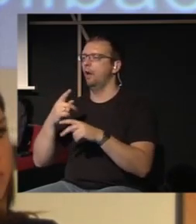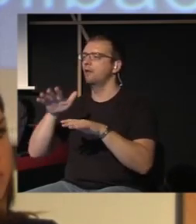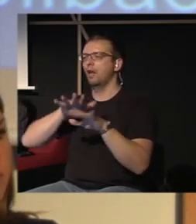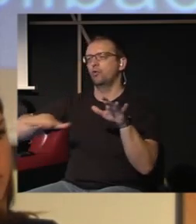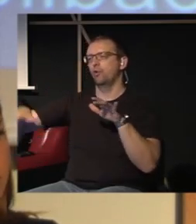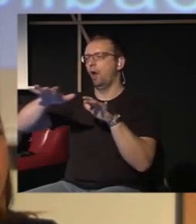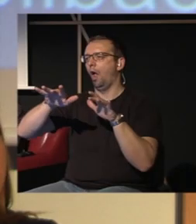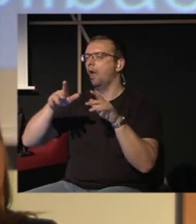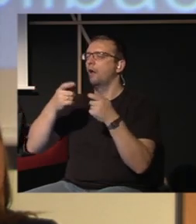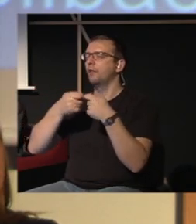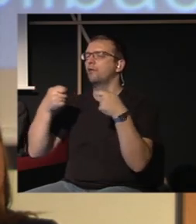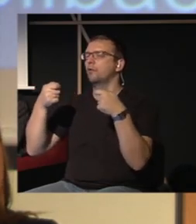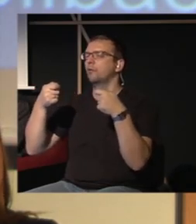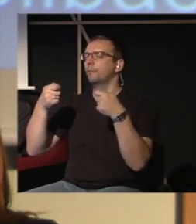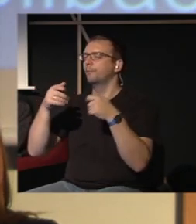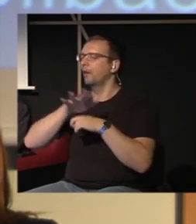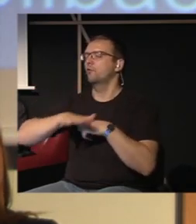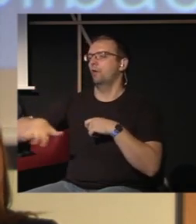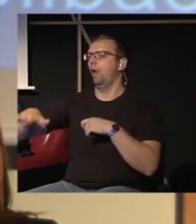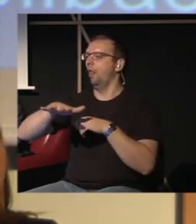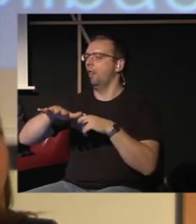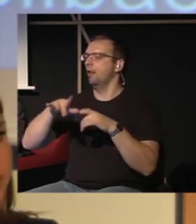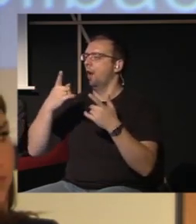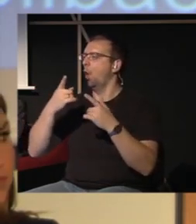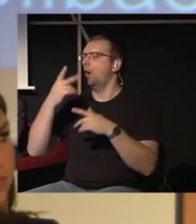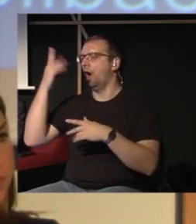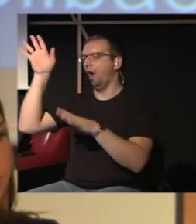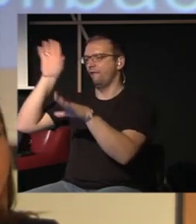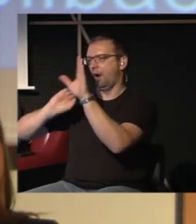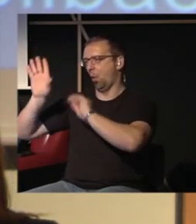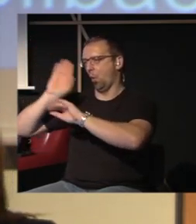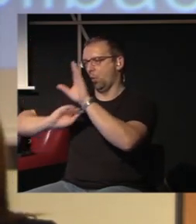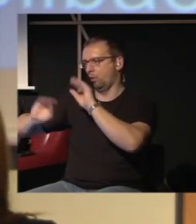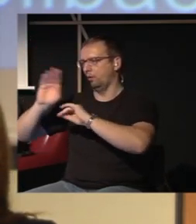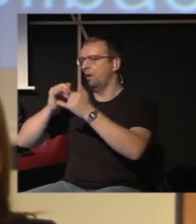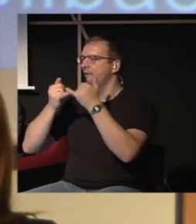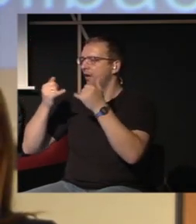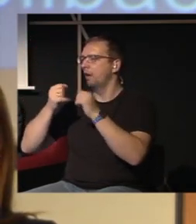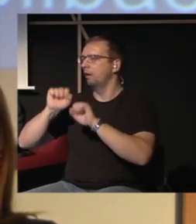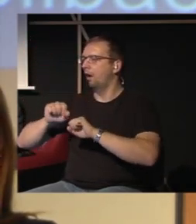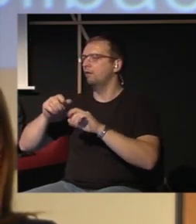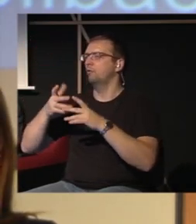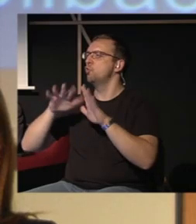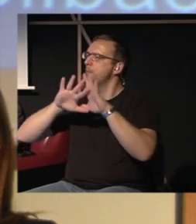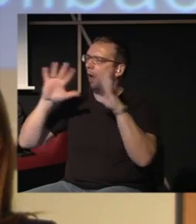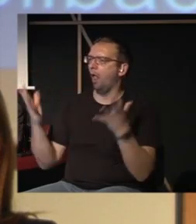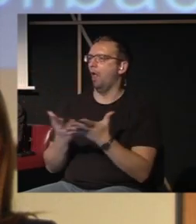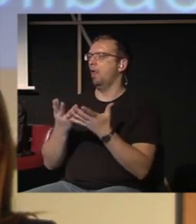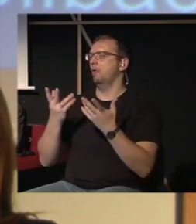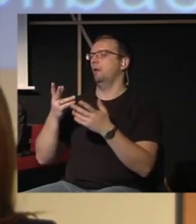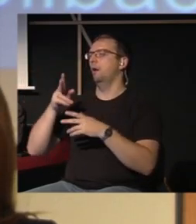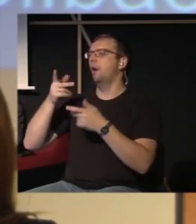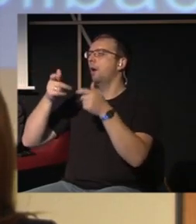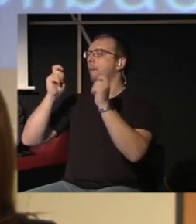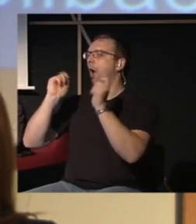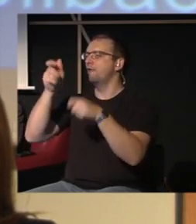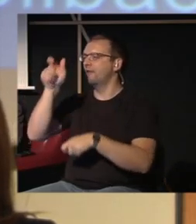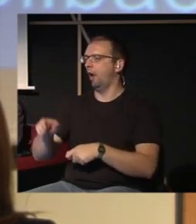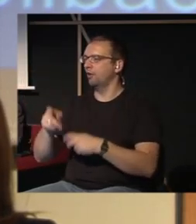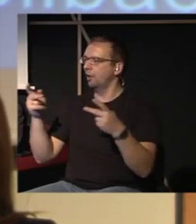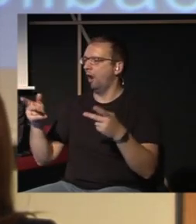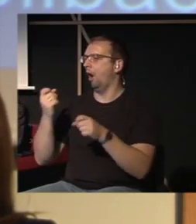So I'd like to ask a couple of questions to give you an understanding as well about the challenges they face and the motivations they